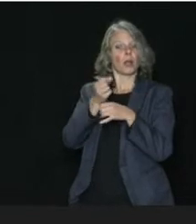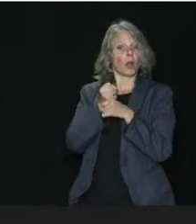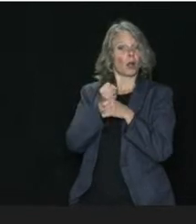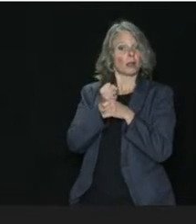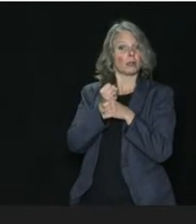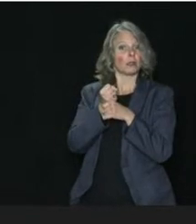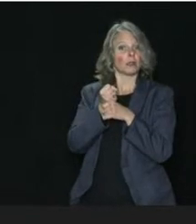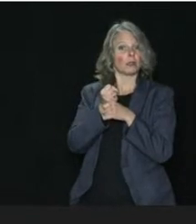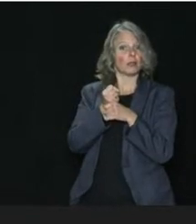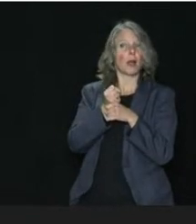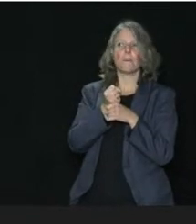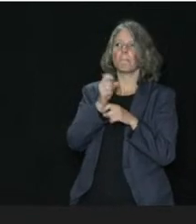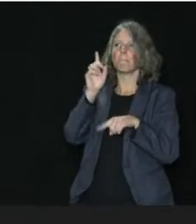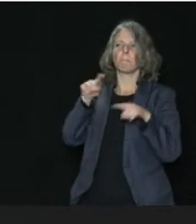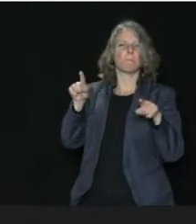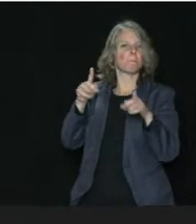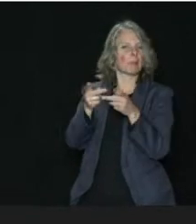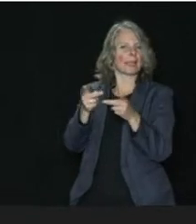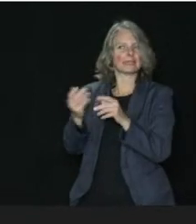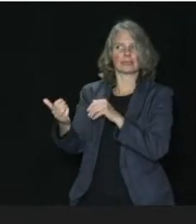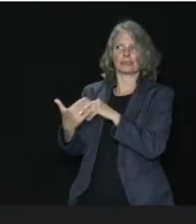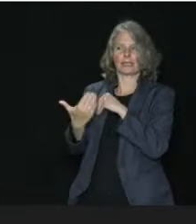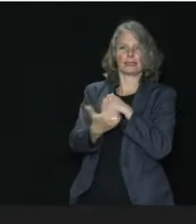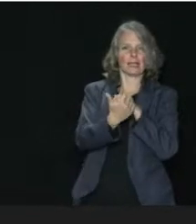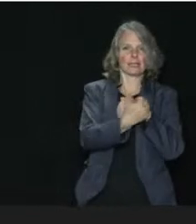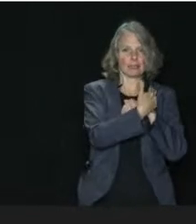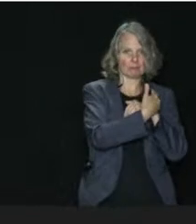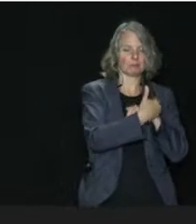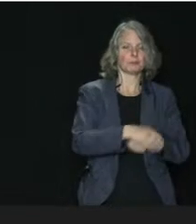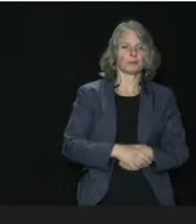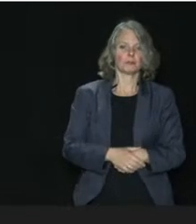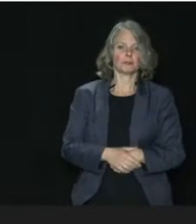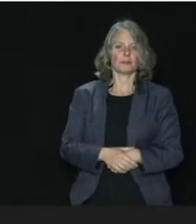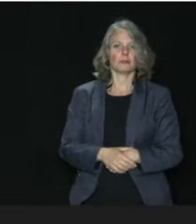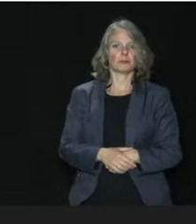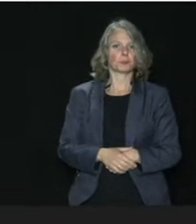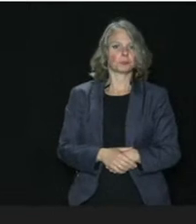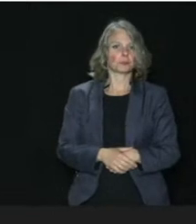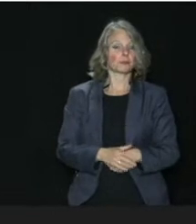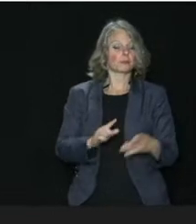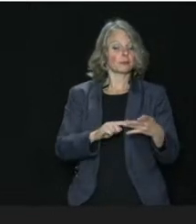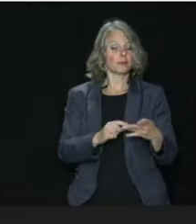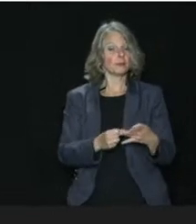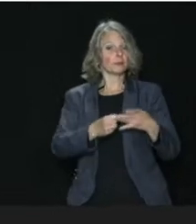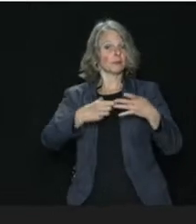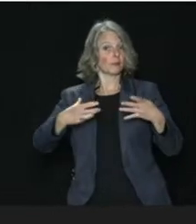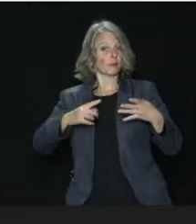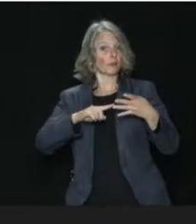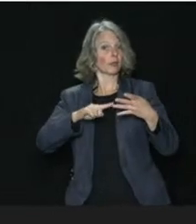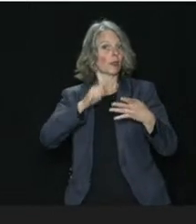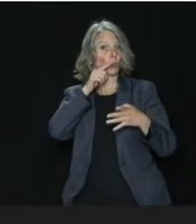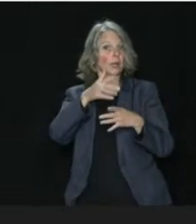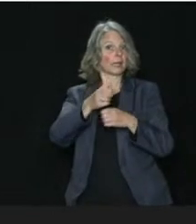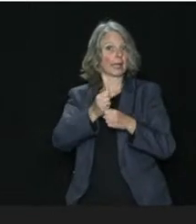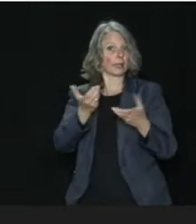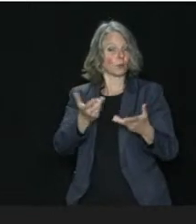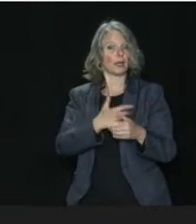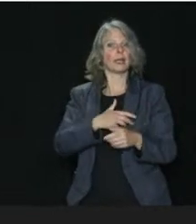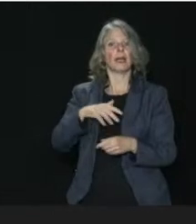doses from multiple sources. We are expecting to receive a shipment of